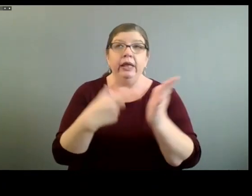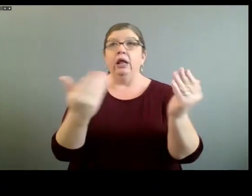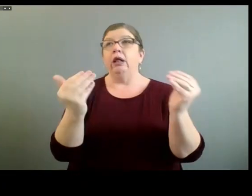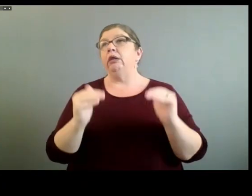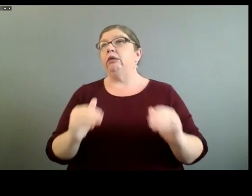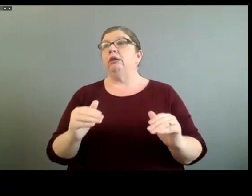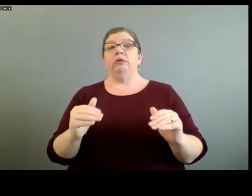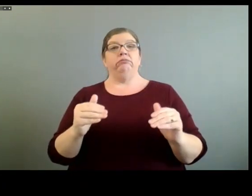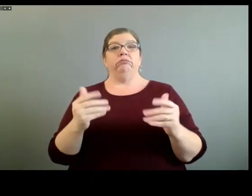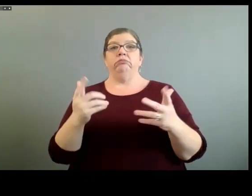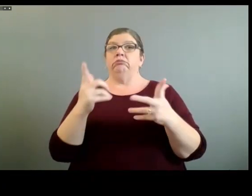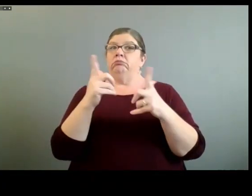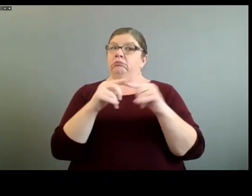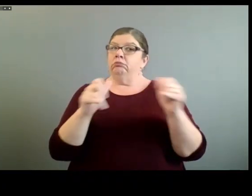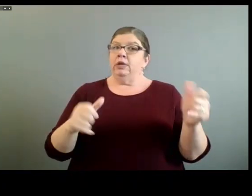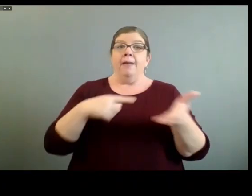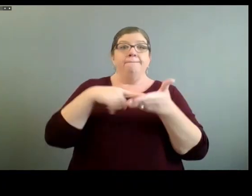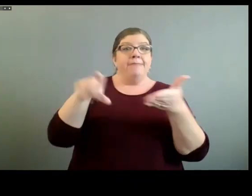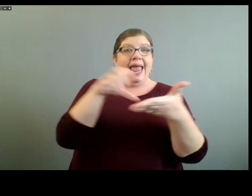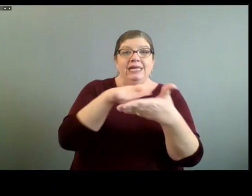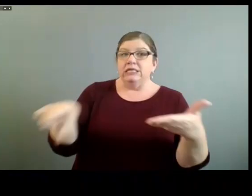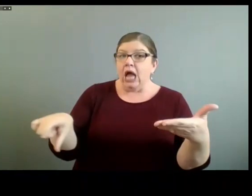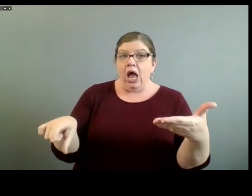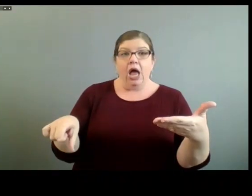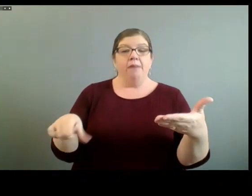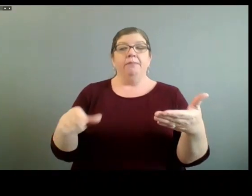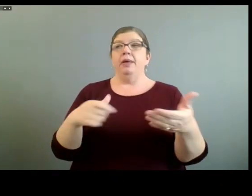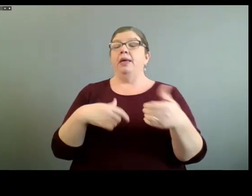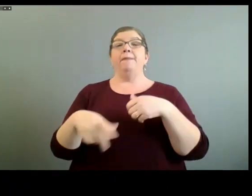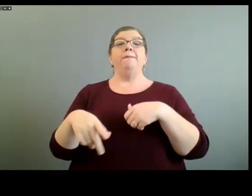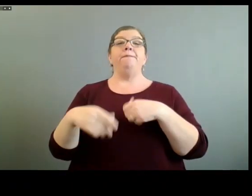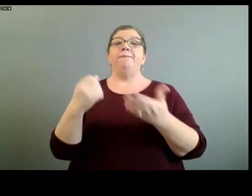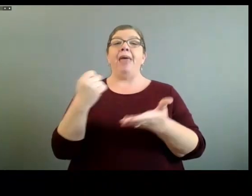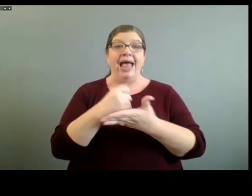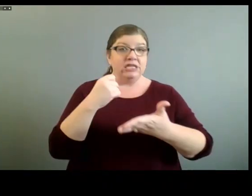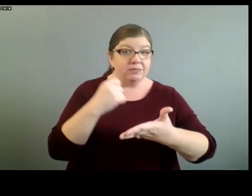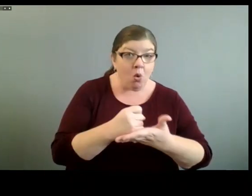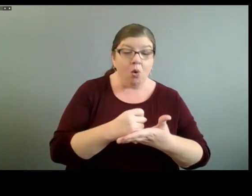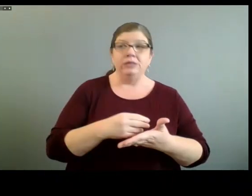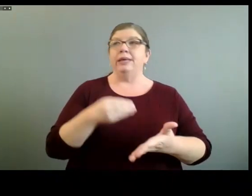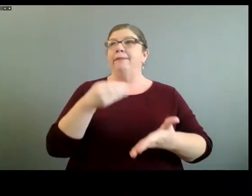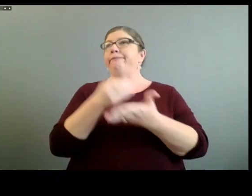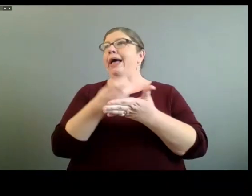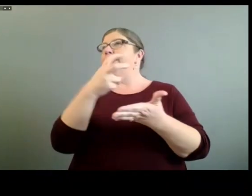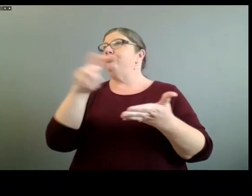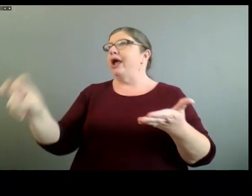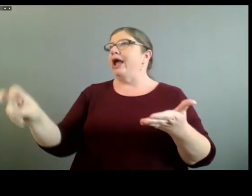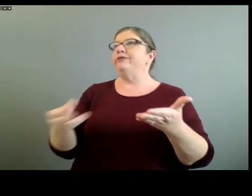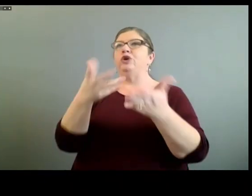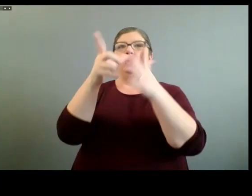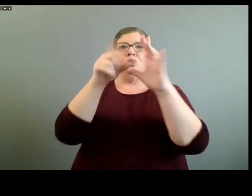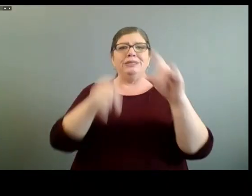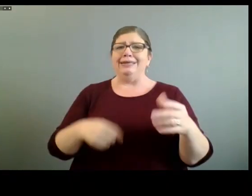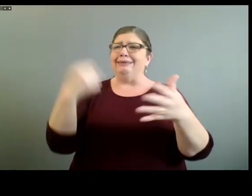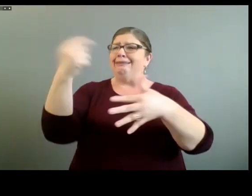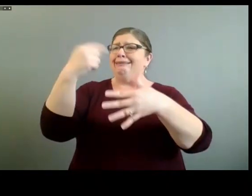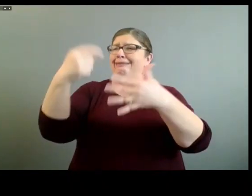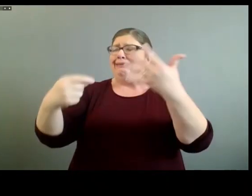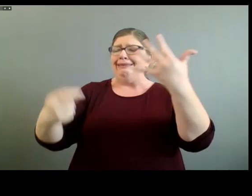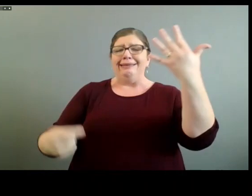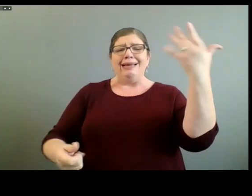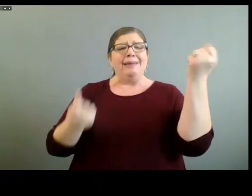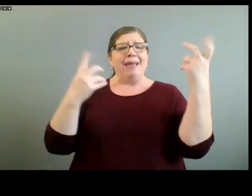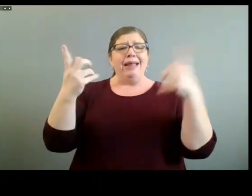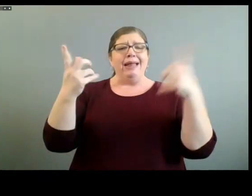consular, pay stub, passport, money transfer receipt, Costco card, etc.